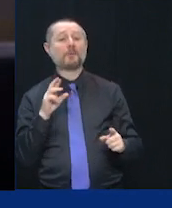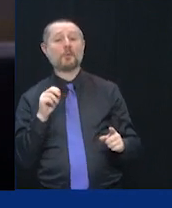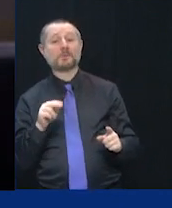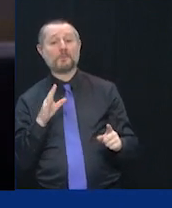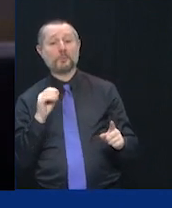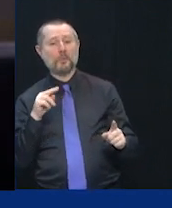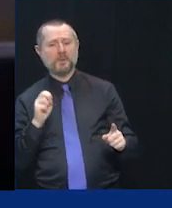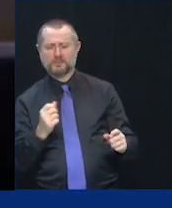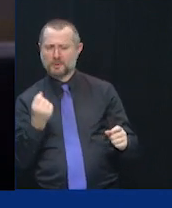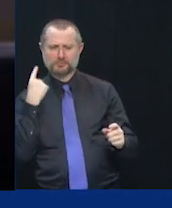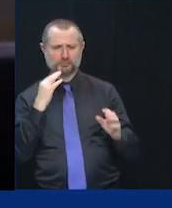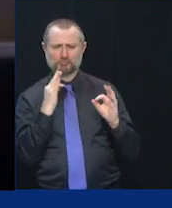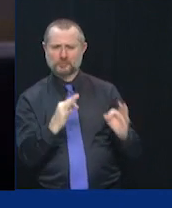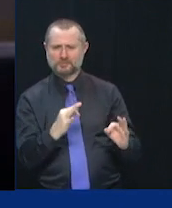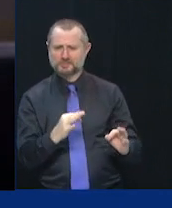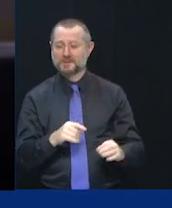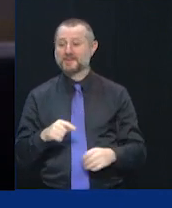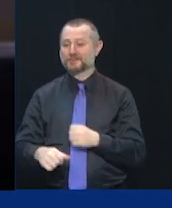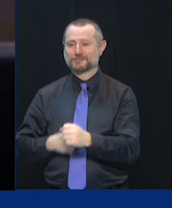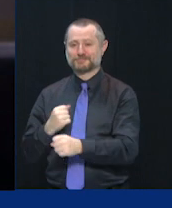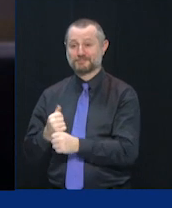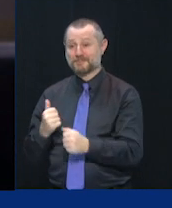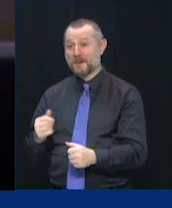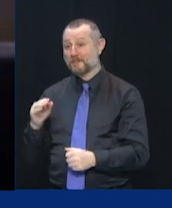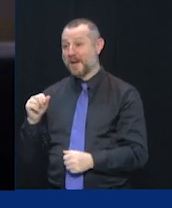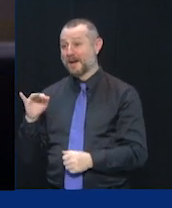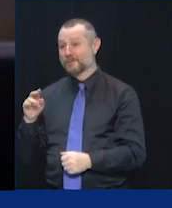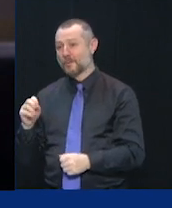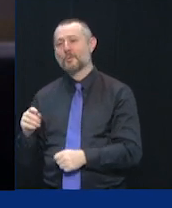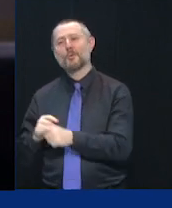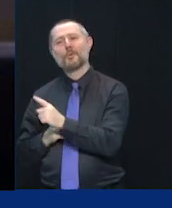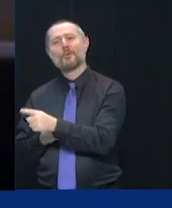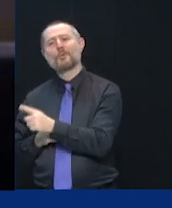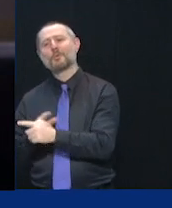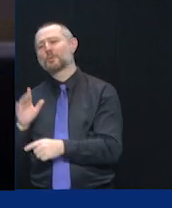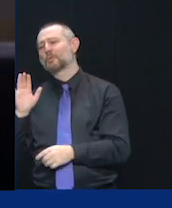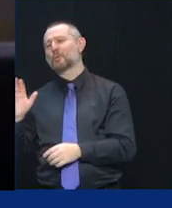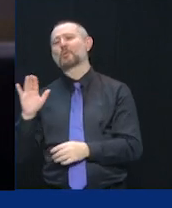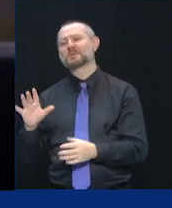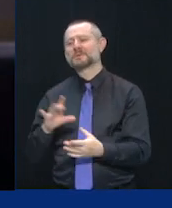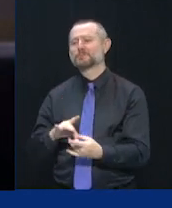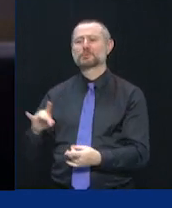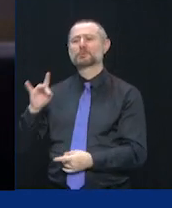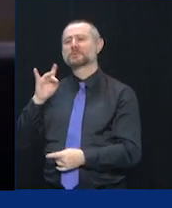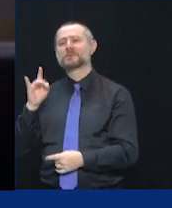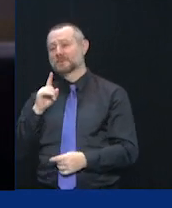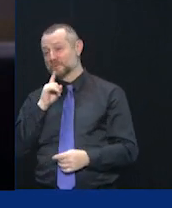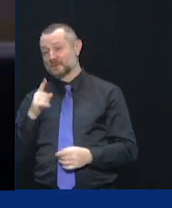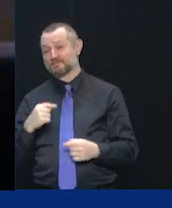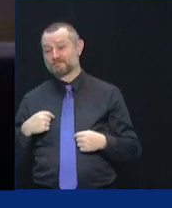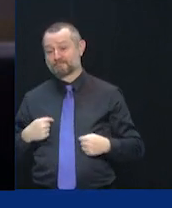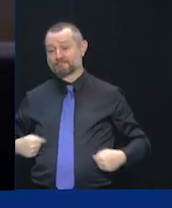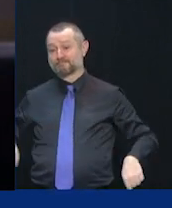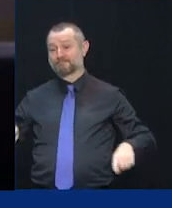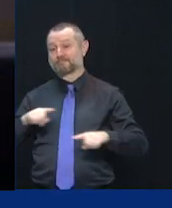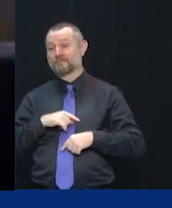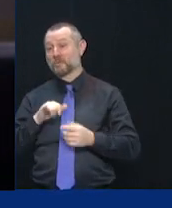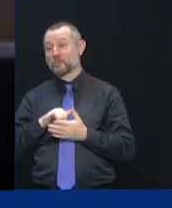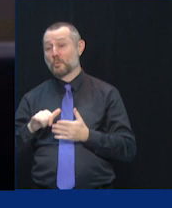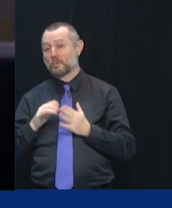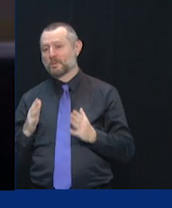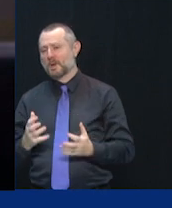one. Mariano, your spirit means so much to the people of this